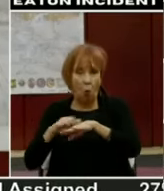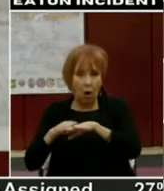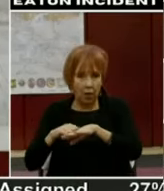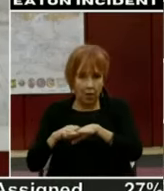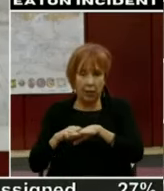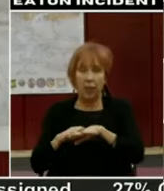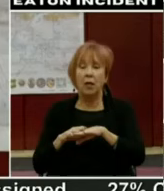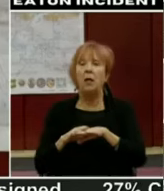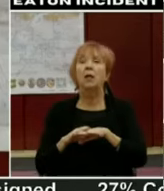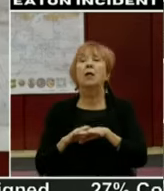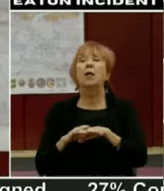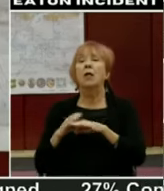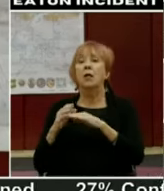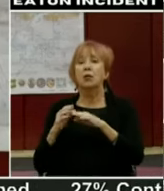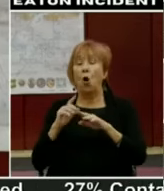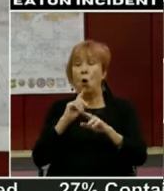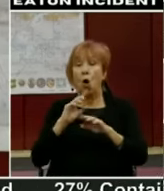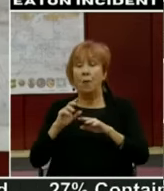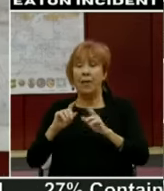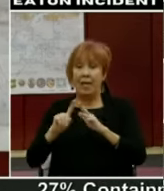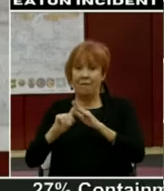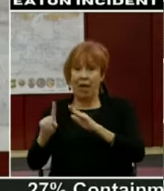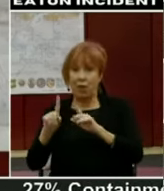The order, you're not.